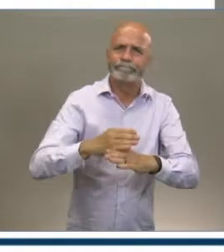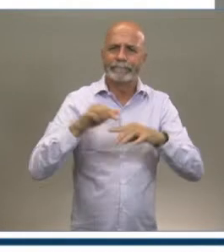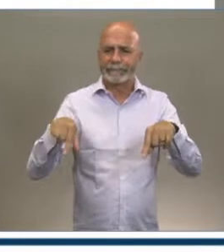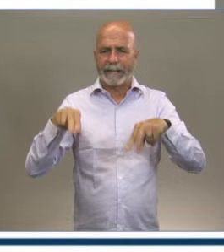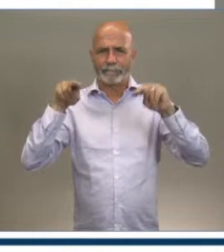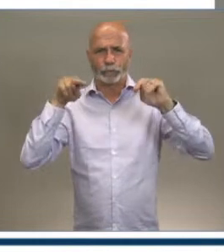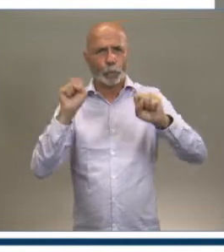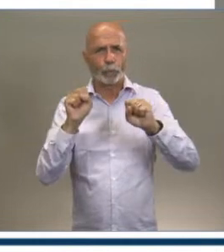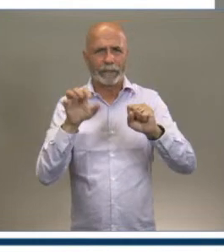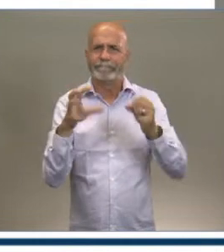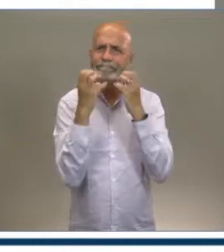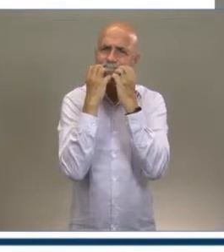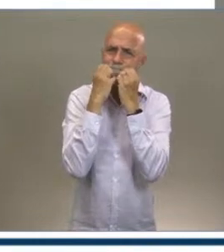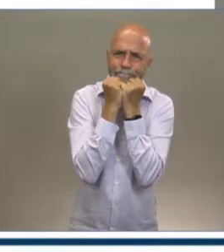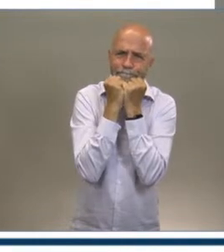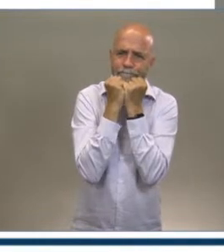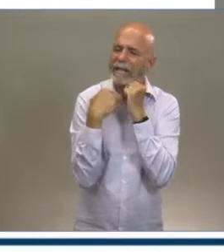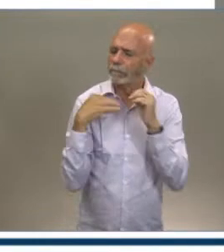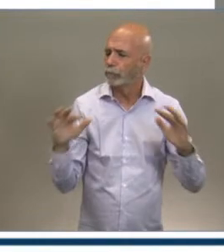2-dose coverage.